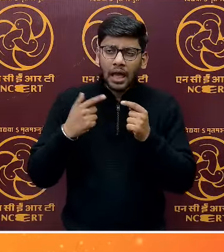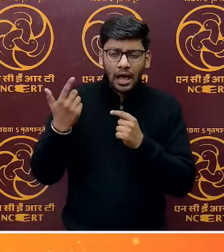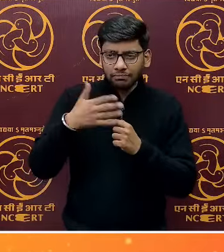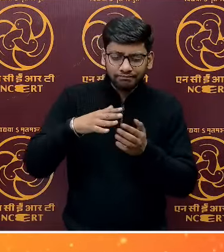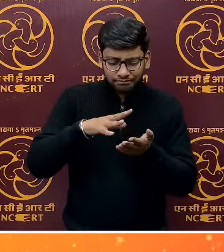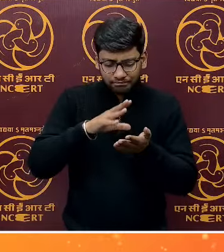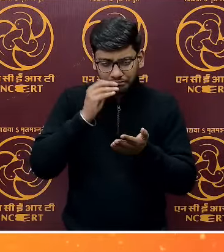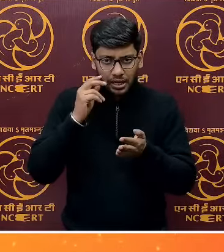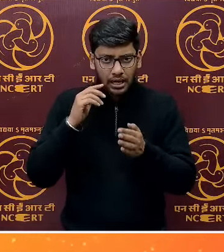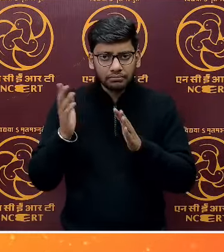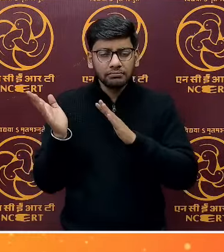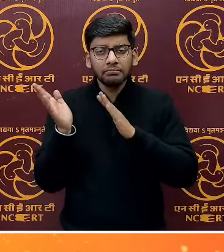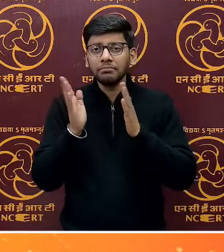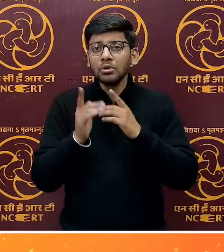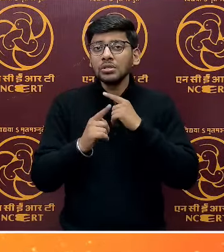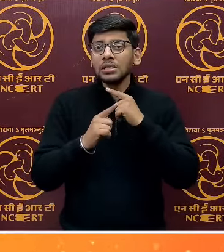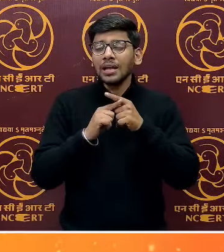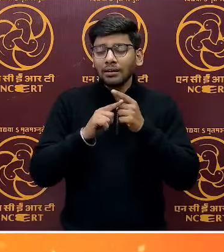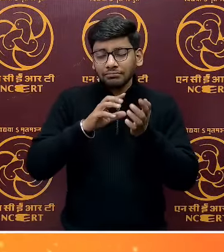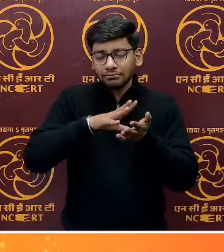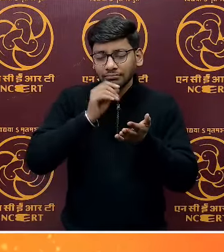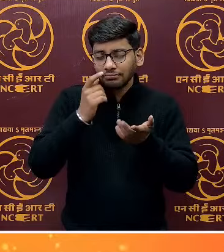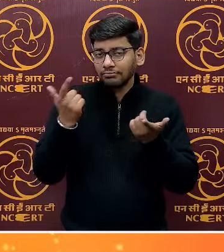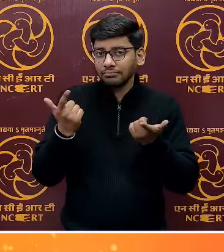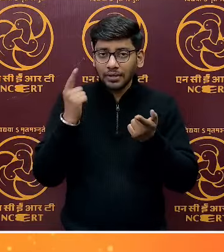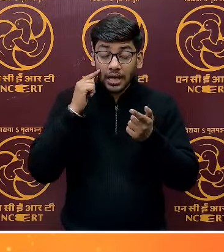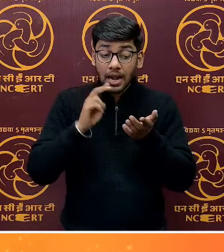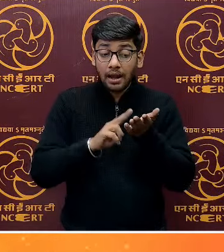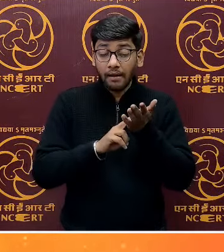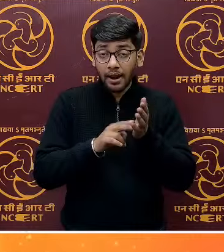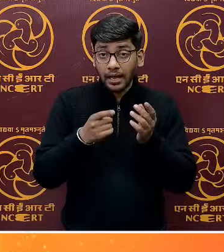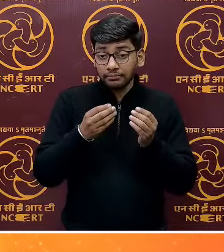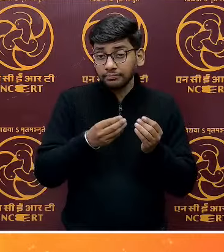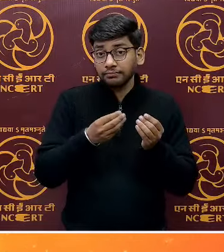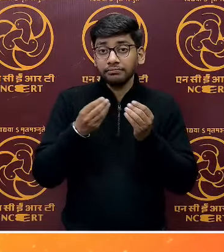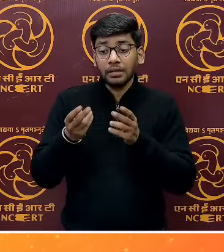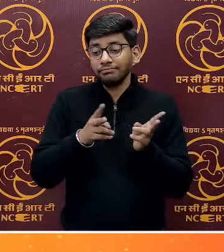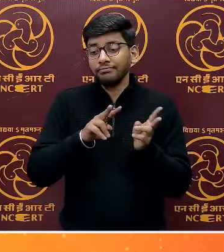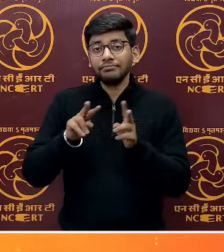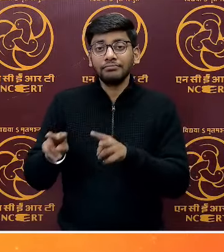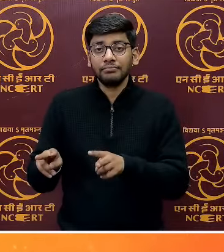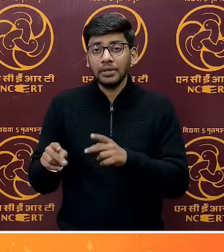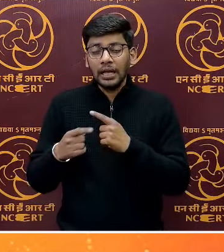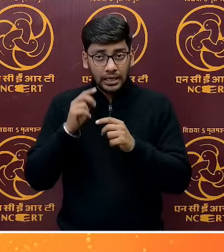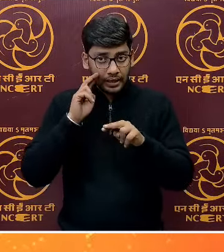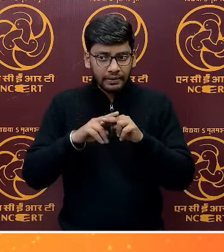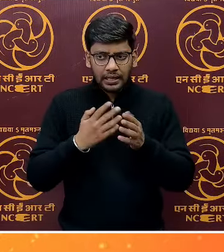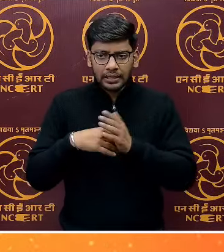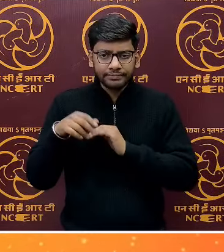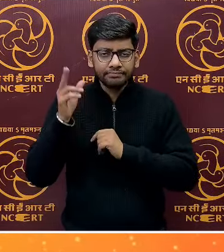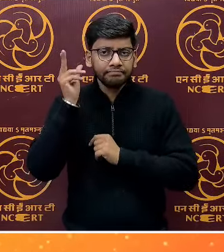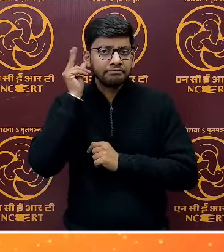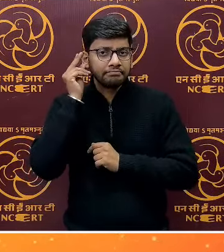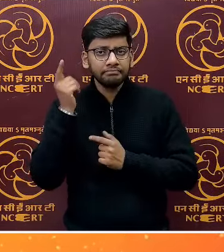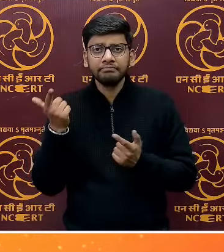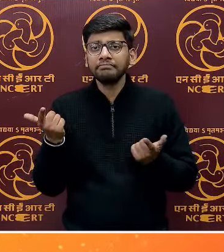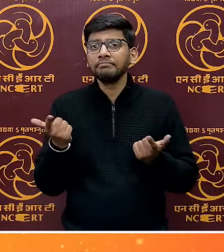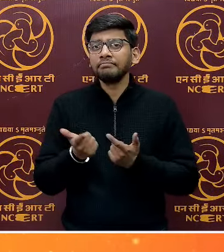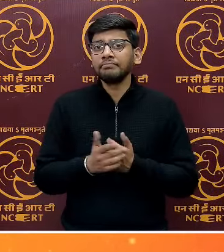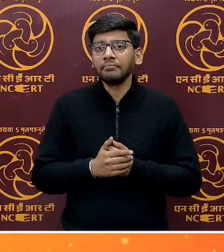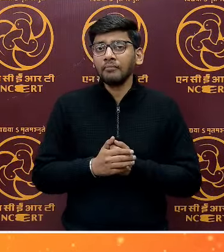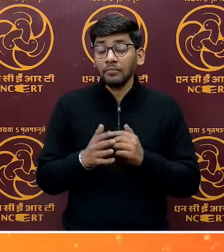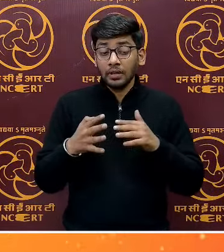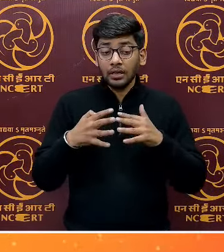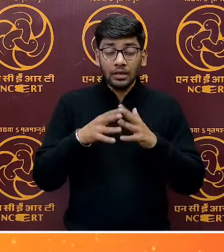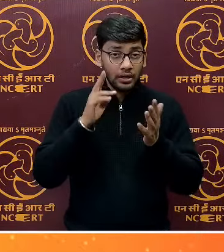learnt music from the wind, and this is going back to the nature. And when you are high up there, you hear